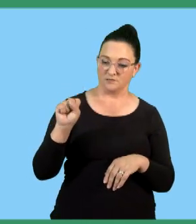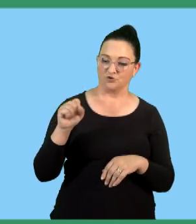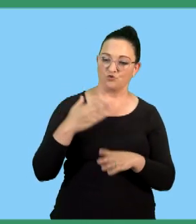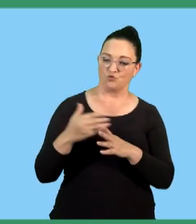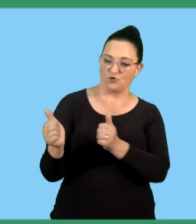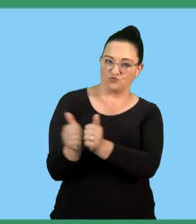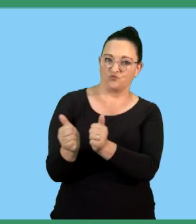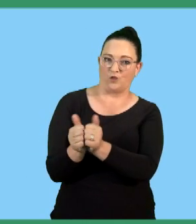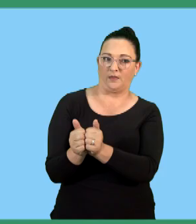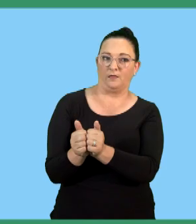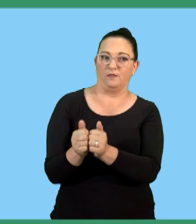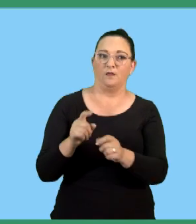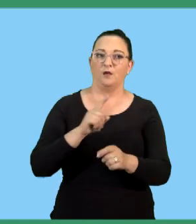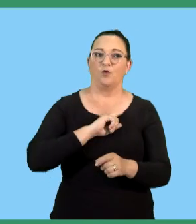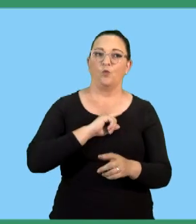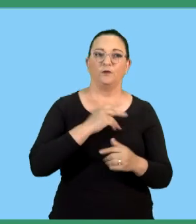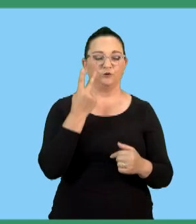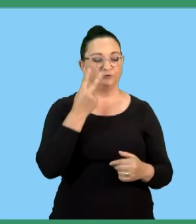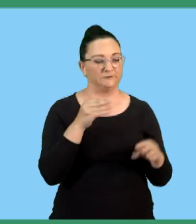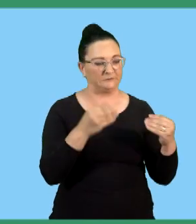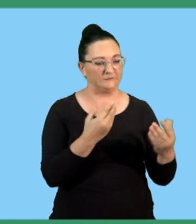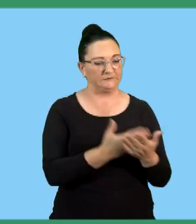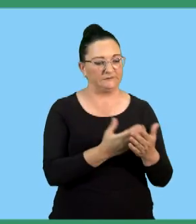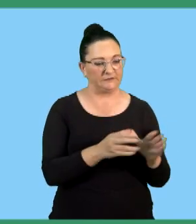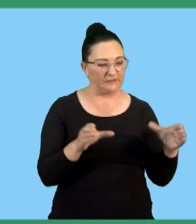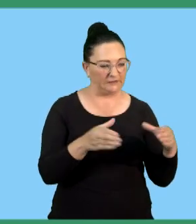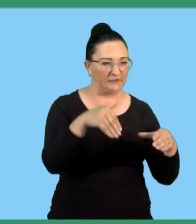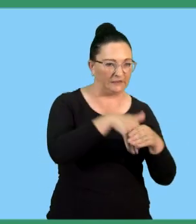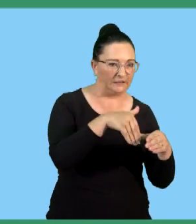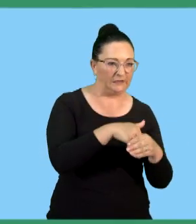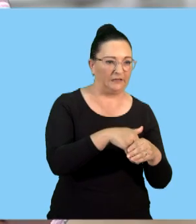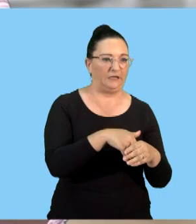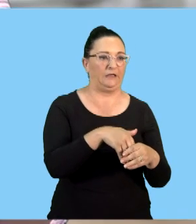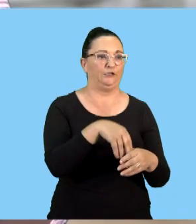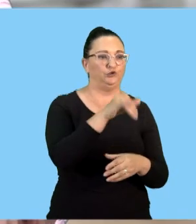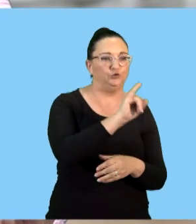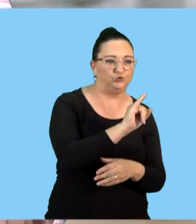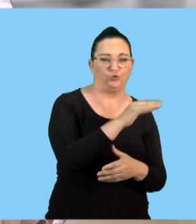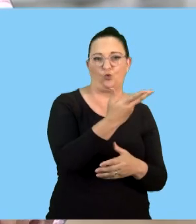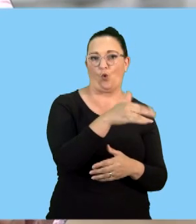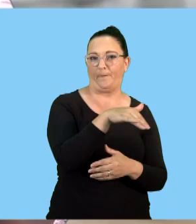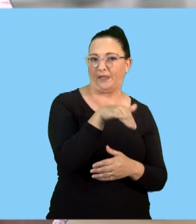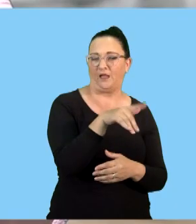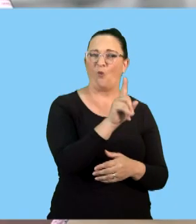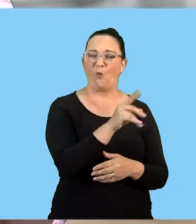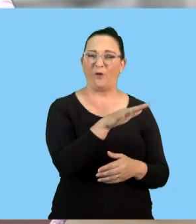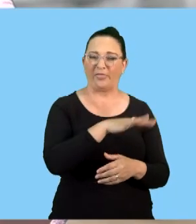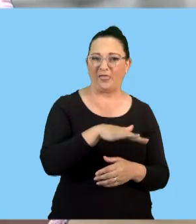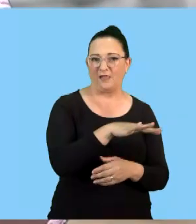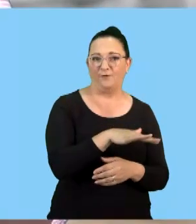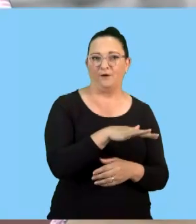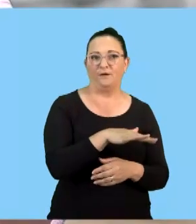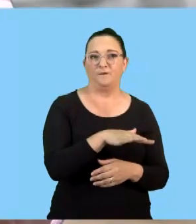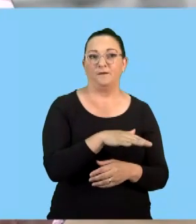their business is classified in terms of the CETA. Are we in insurance? Are we in banking? What